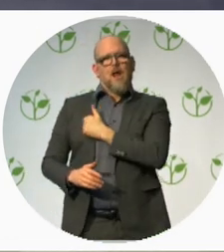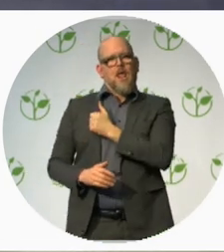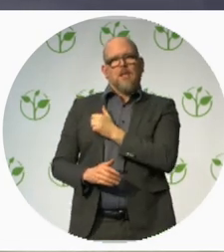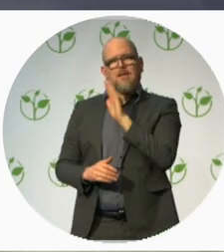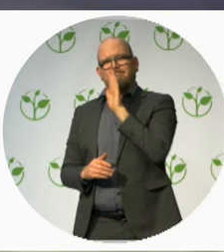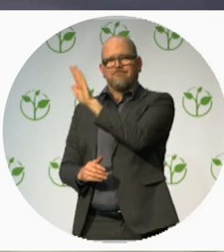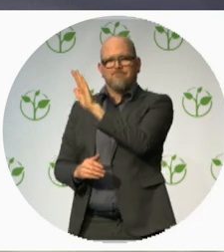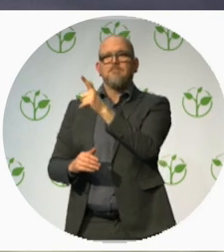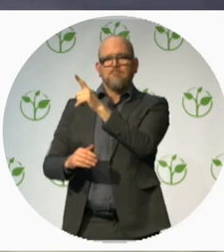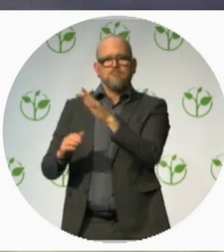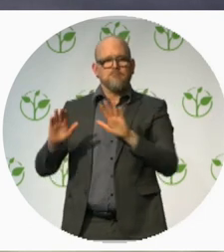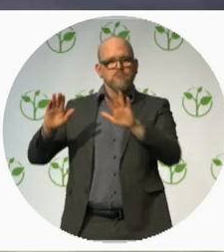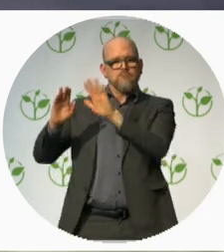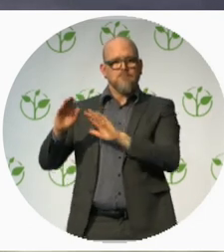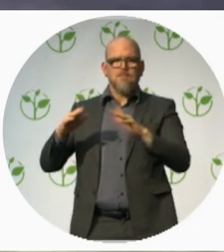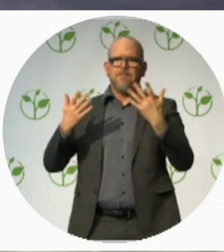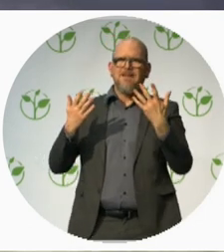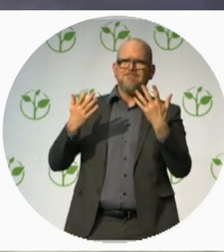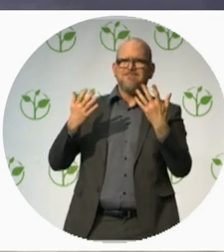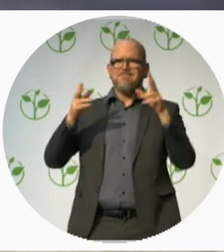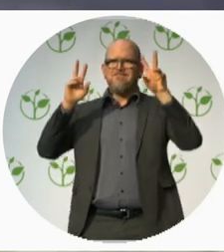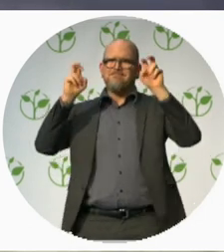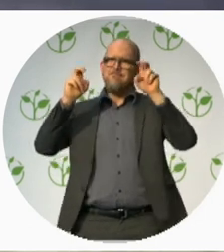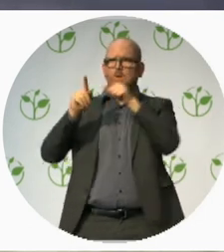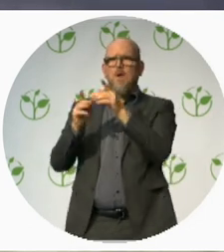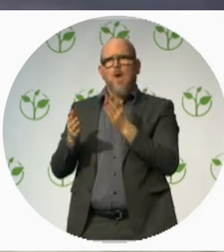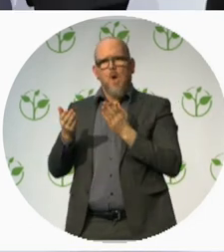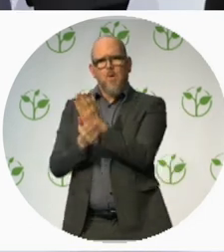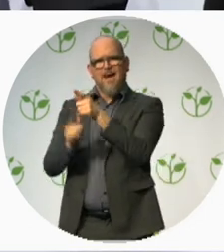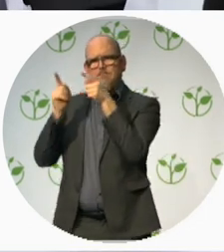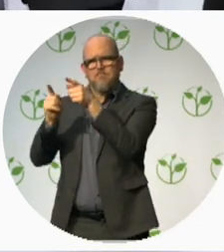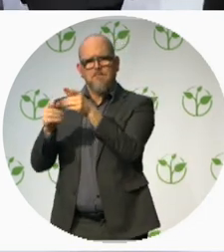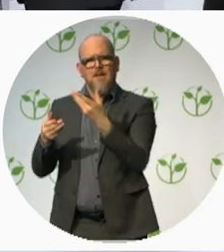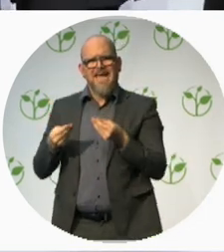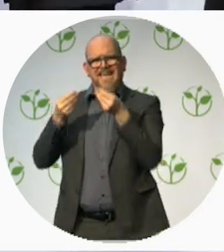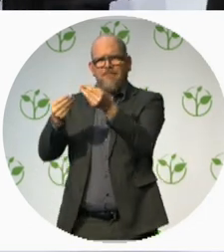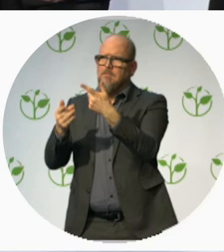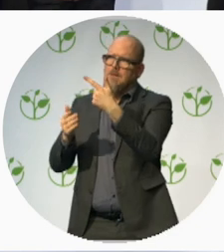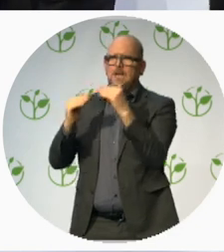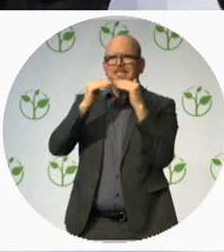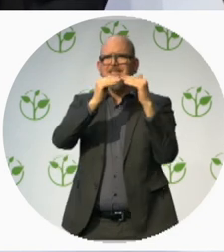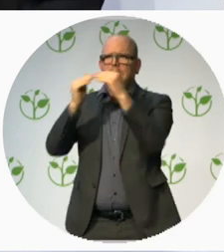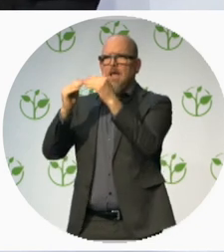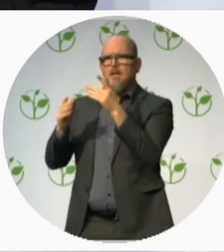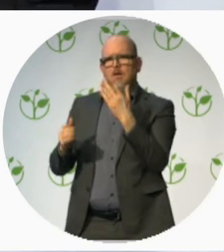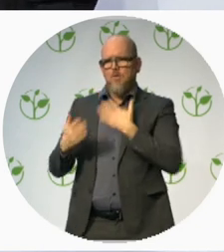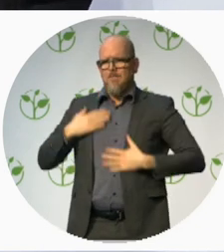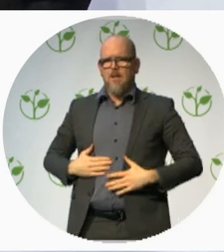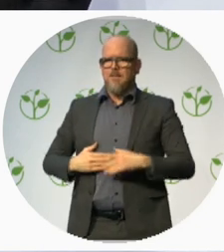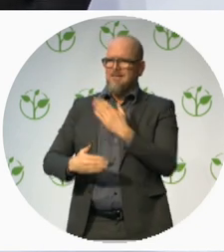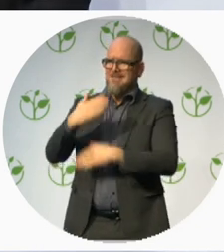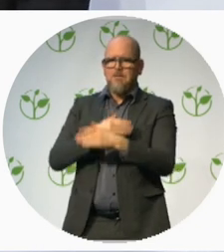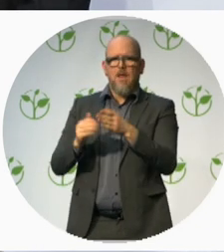framework for developing accessibility standards for organizations in both the public and private sector. The